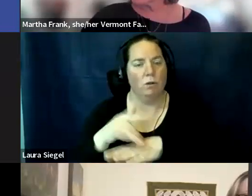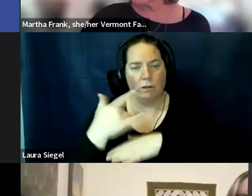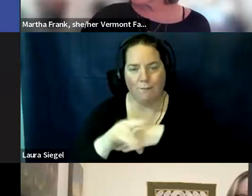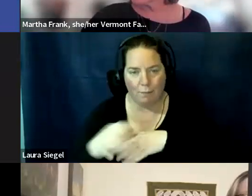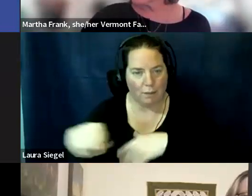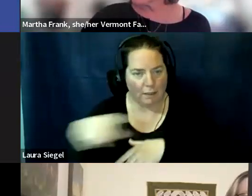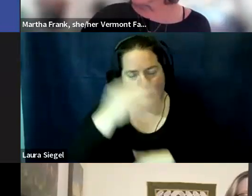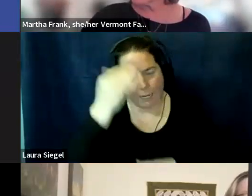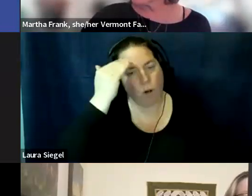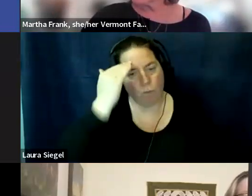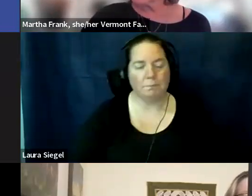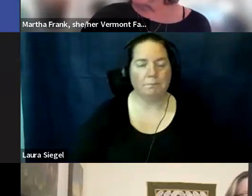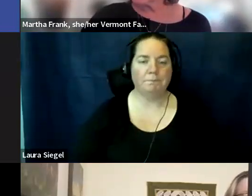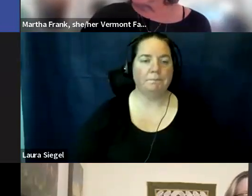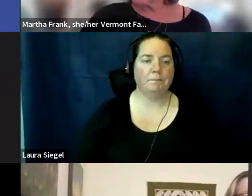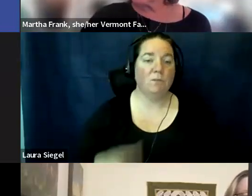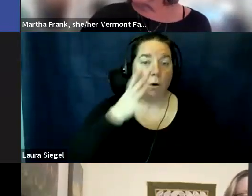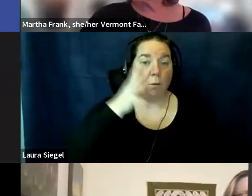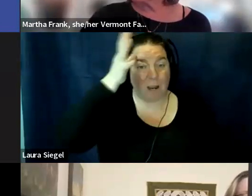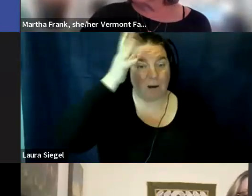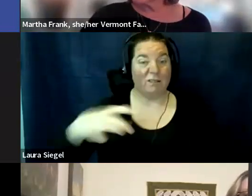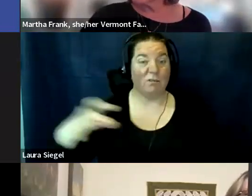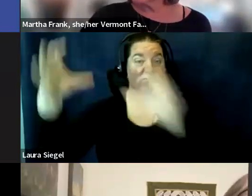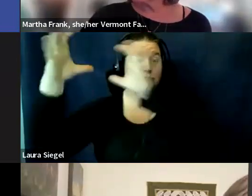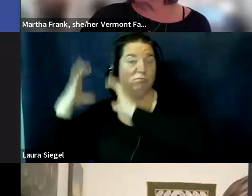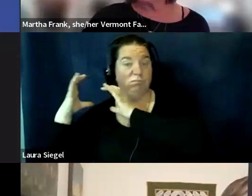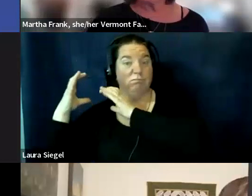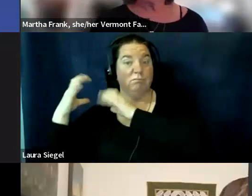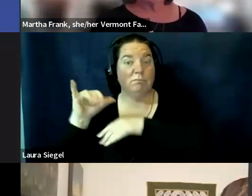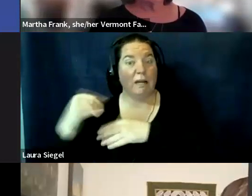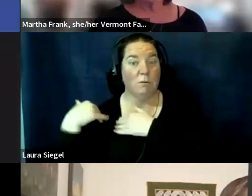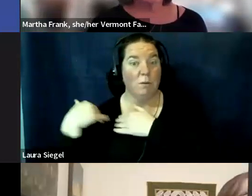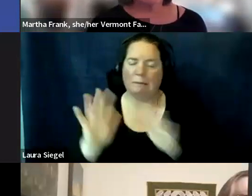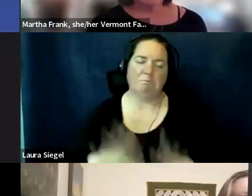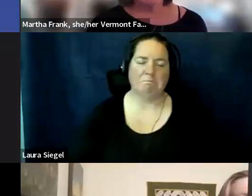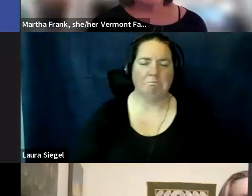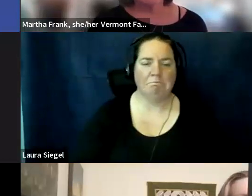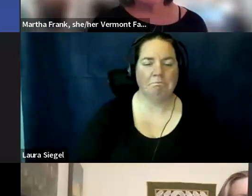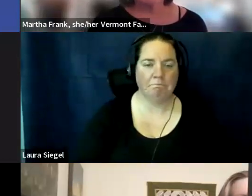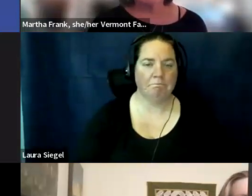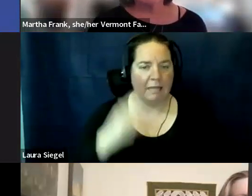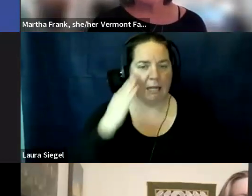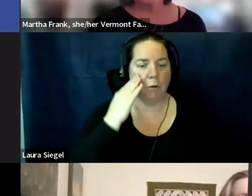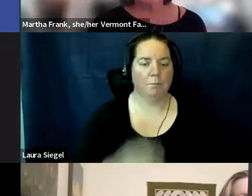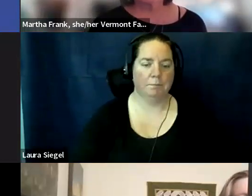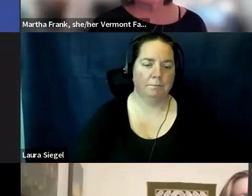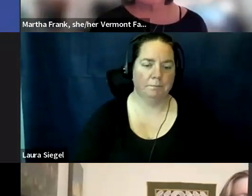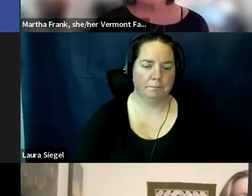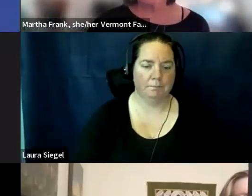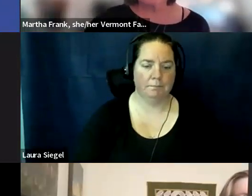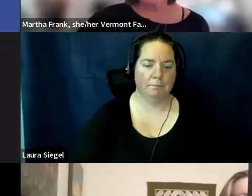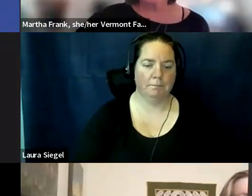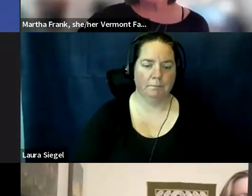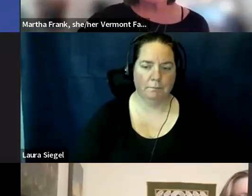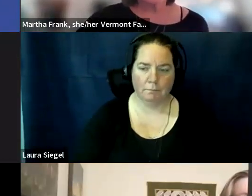them. So a parent shouldn't have to worry about communicating that there are rule changes that are happening. Mm-hmm.